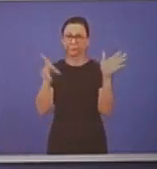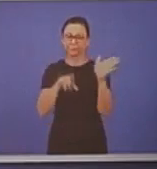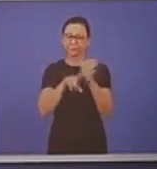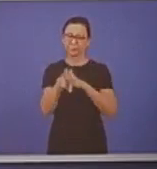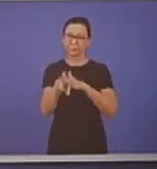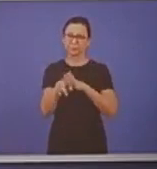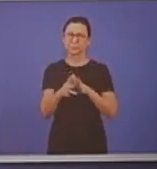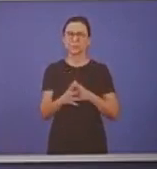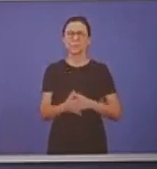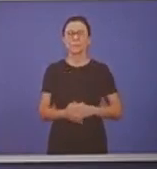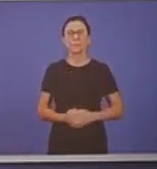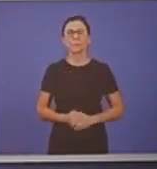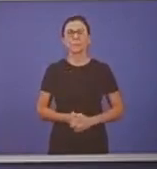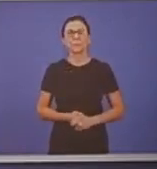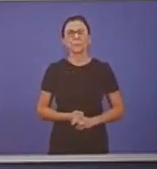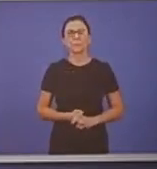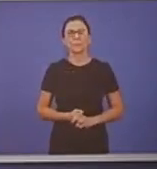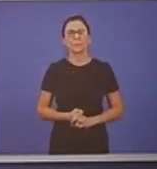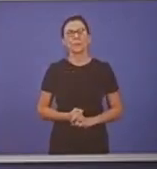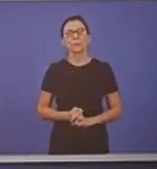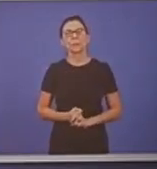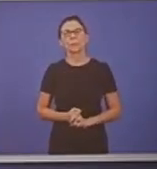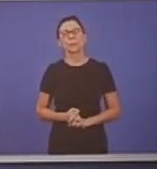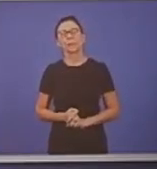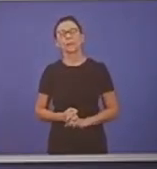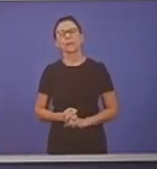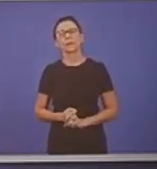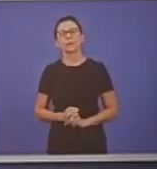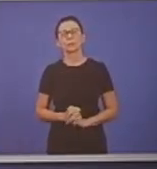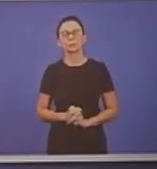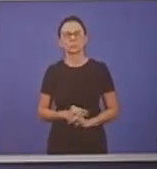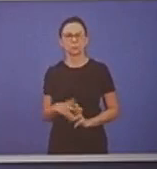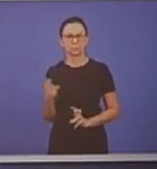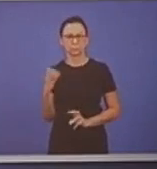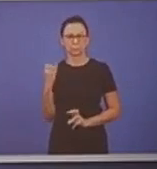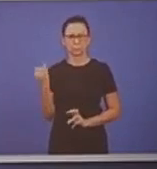So I believe no one will answer that wrong.